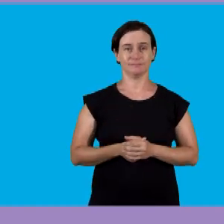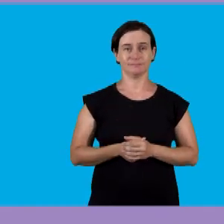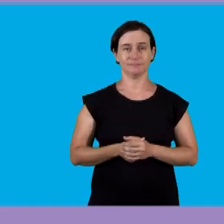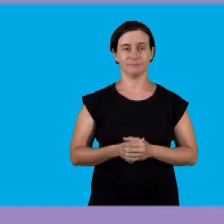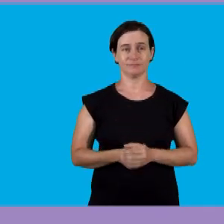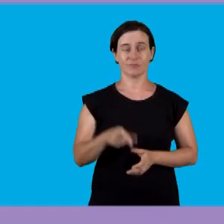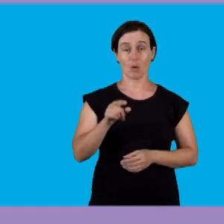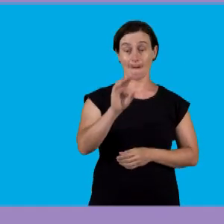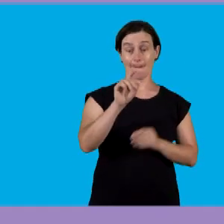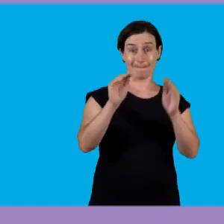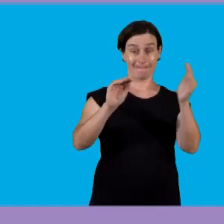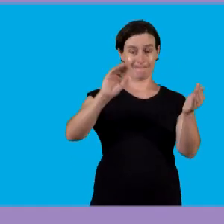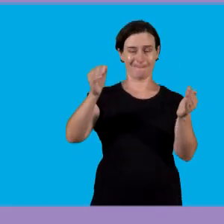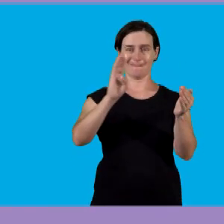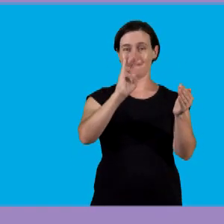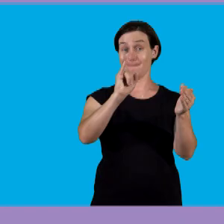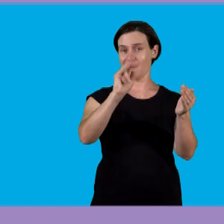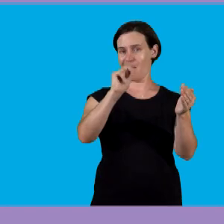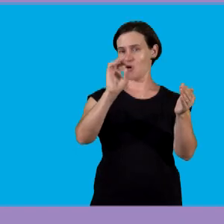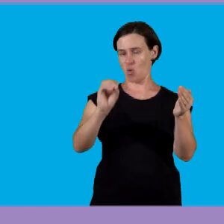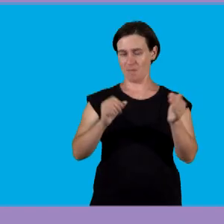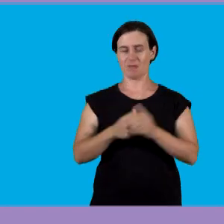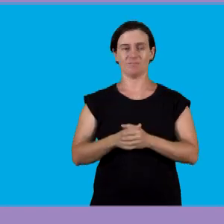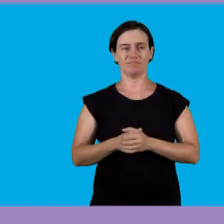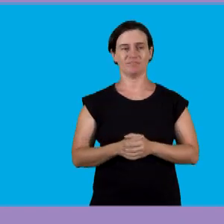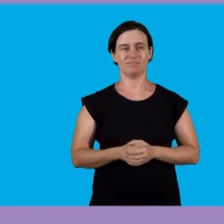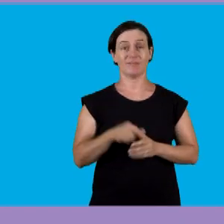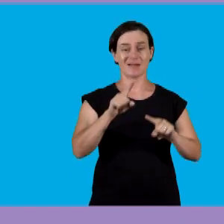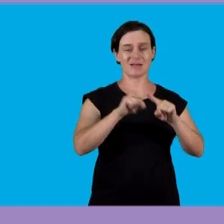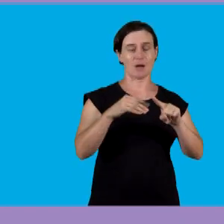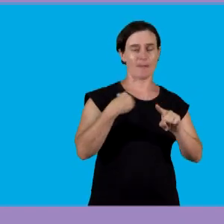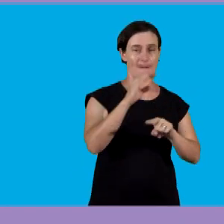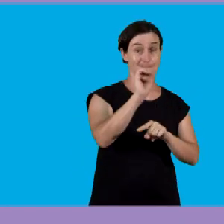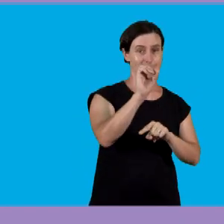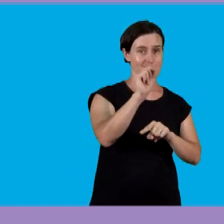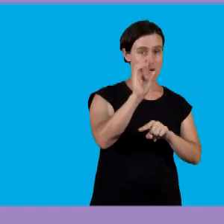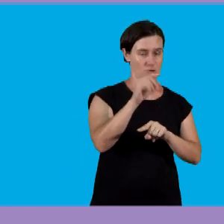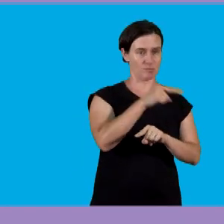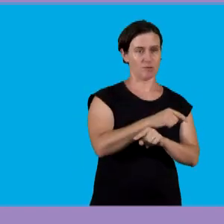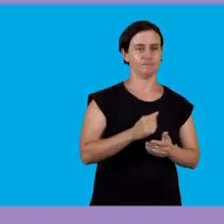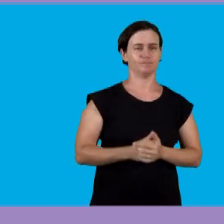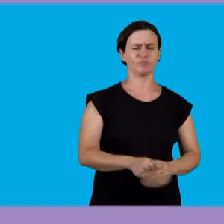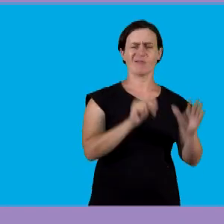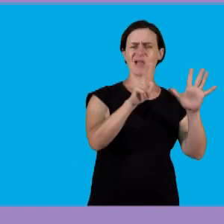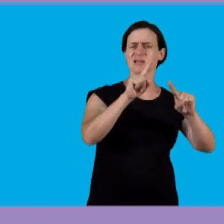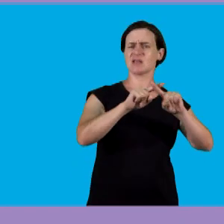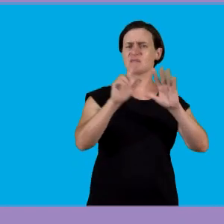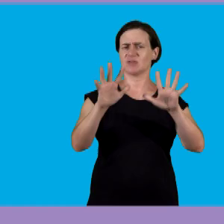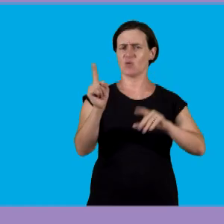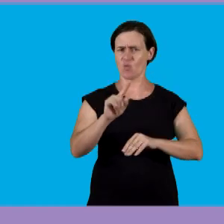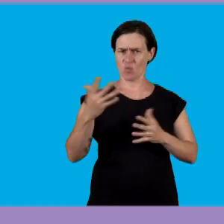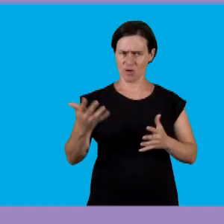have again a binomial that is being multiplied by a monomial. 8 multiplied by 10, that is